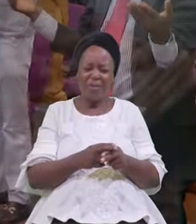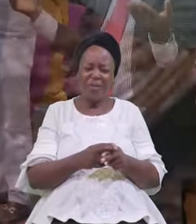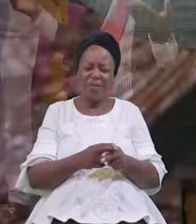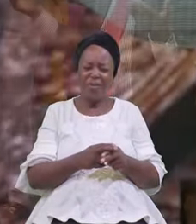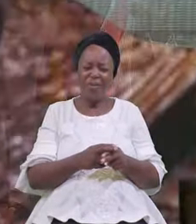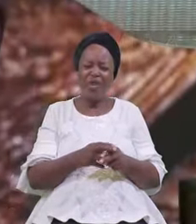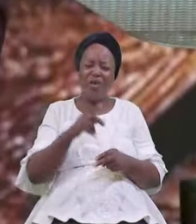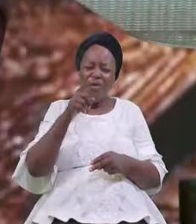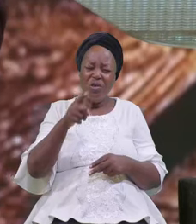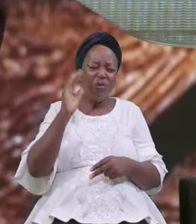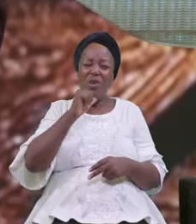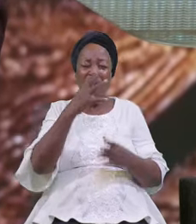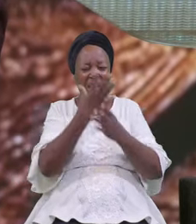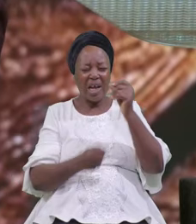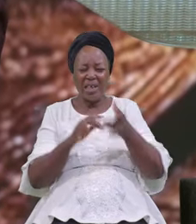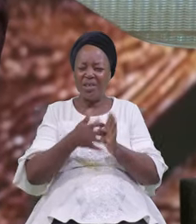Amen. You will not lack.